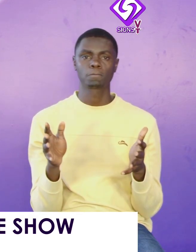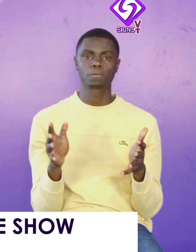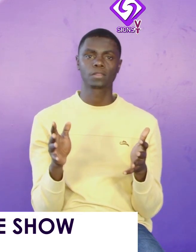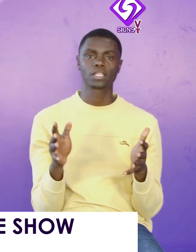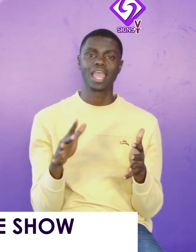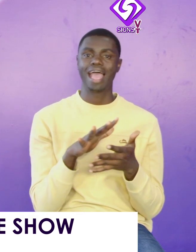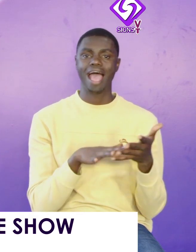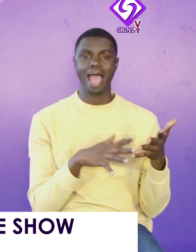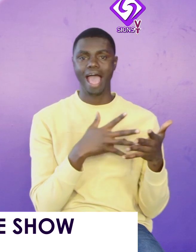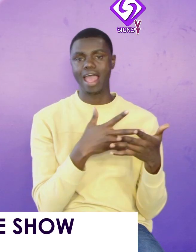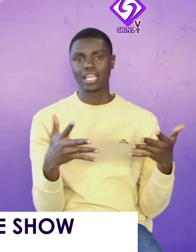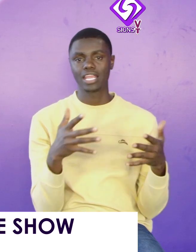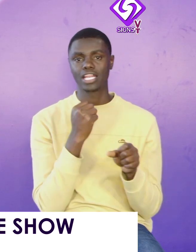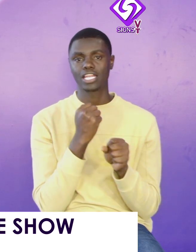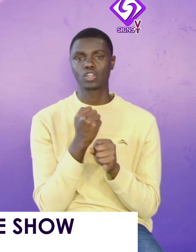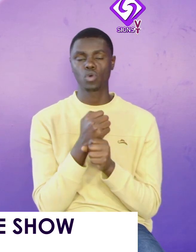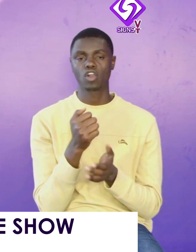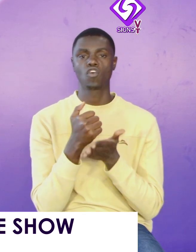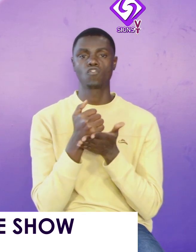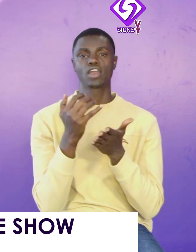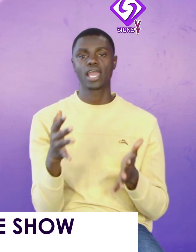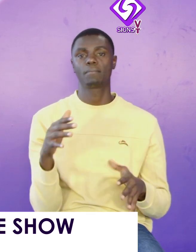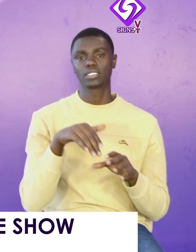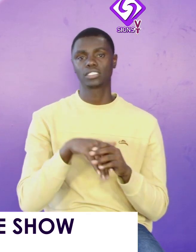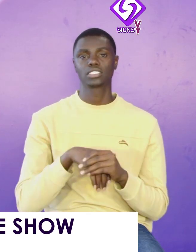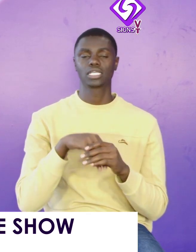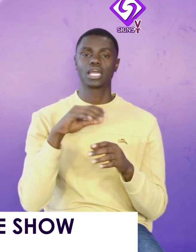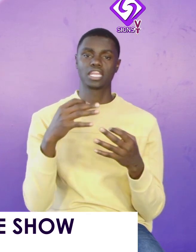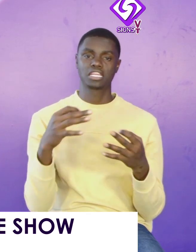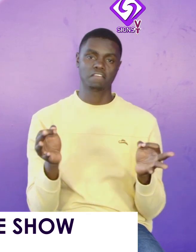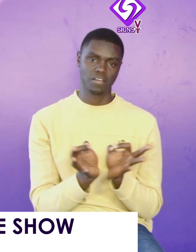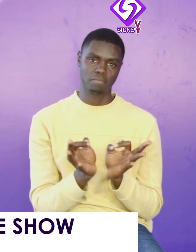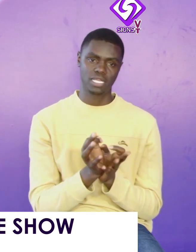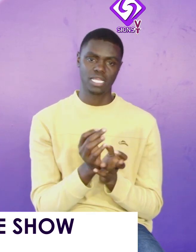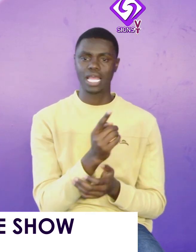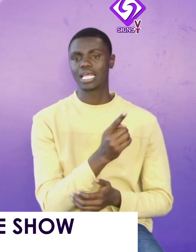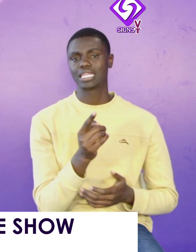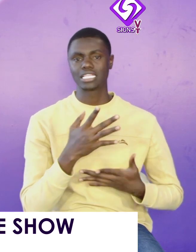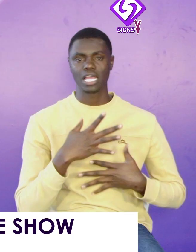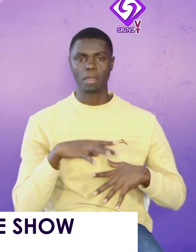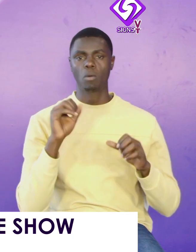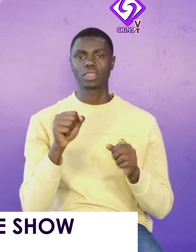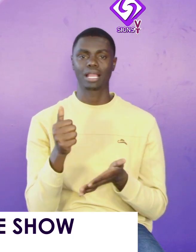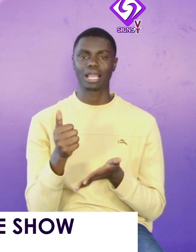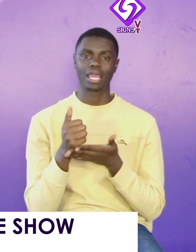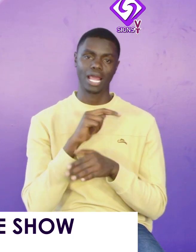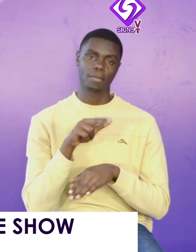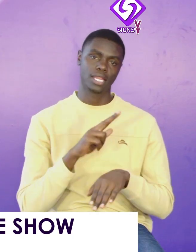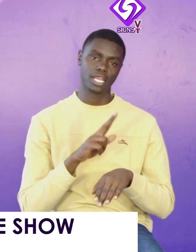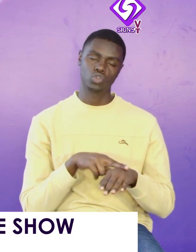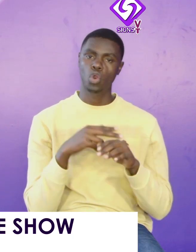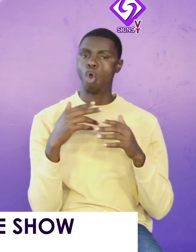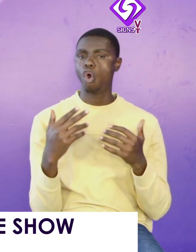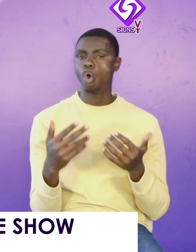a network of helpers in a family setting. These are people that could help even the nation or help